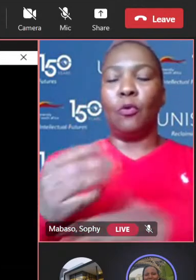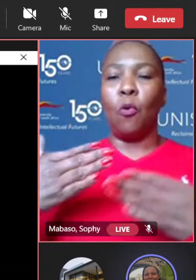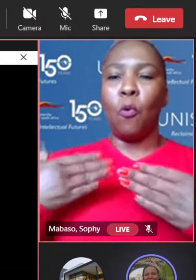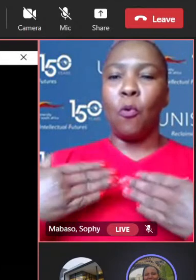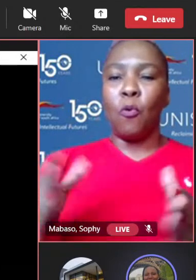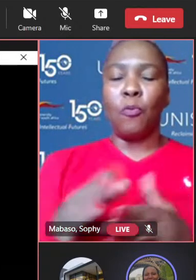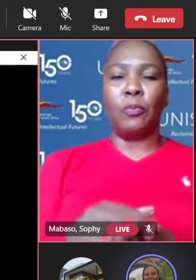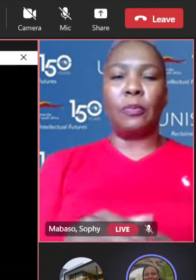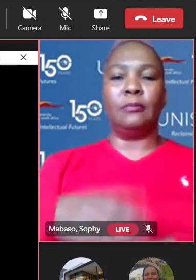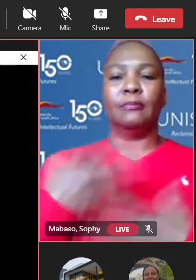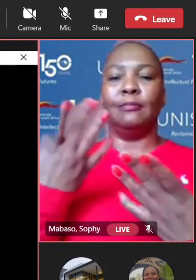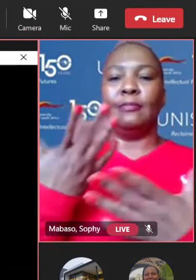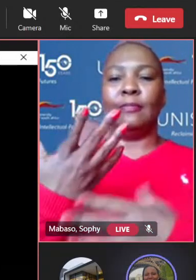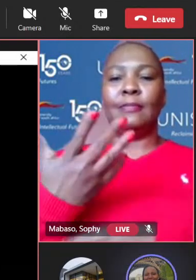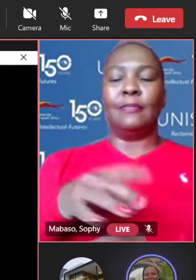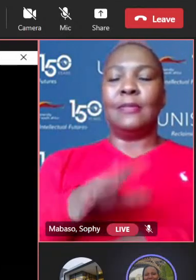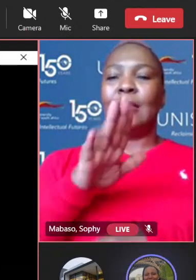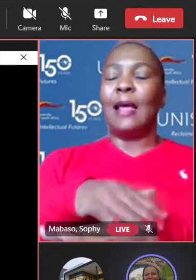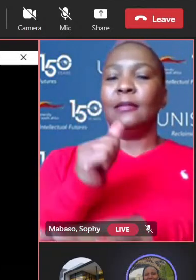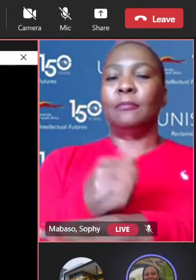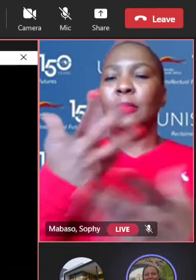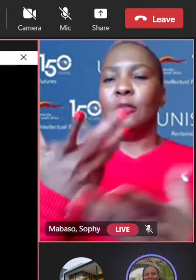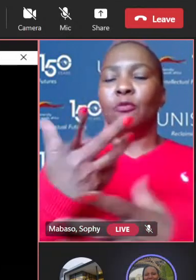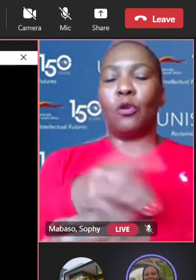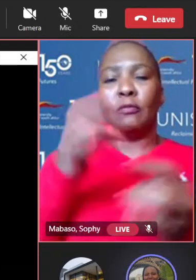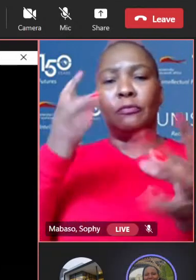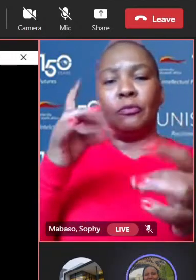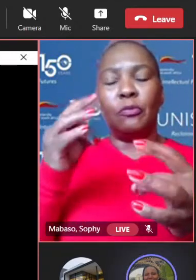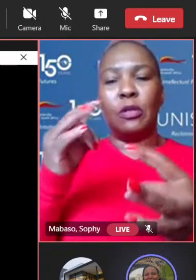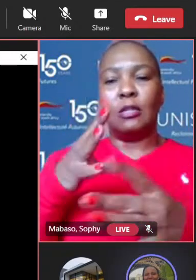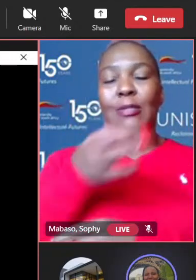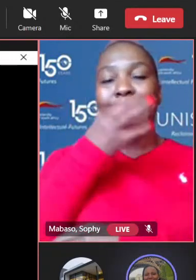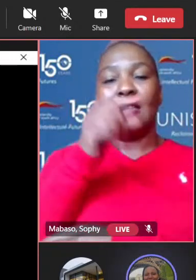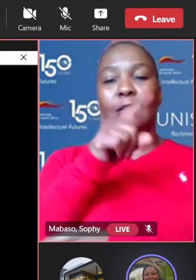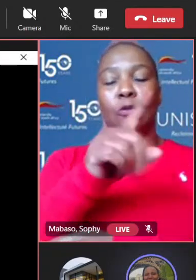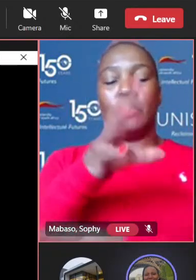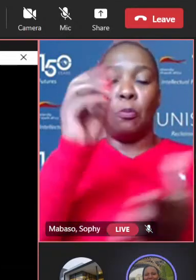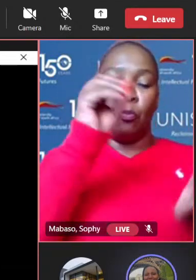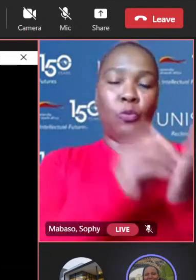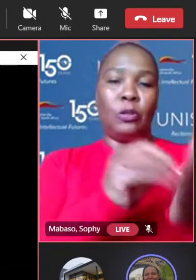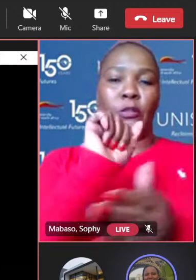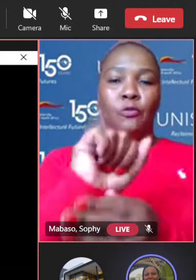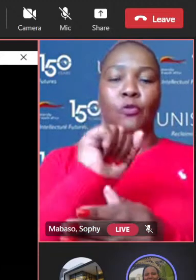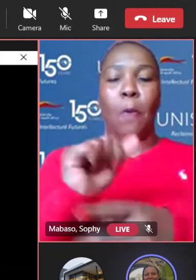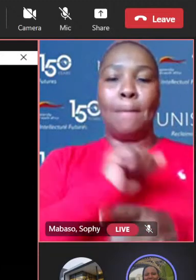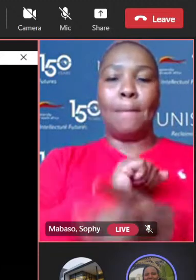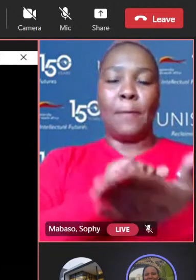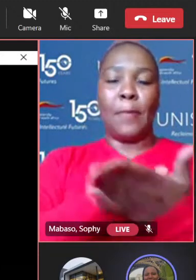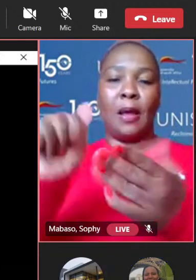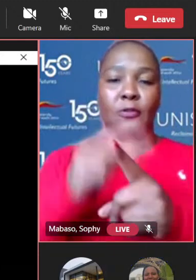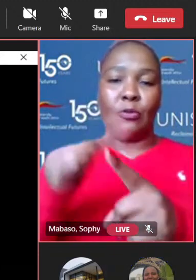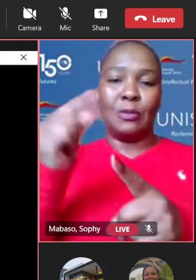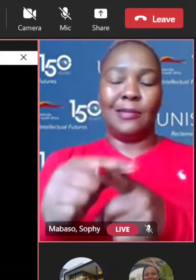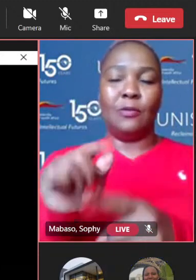or an article, it will prompt you to put in your password, which is your my Unisa